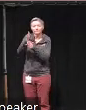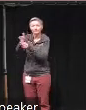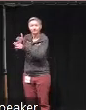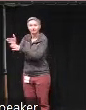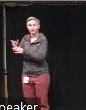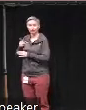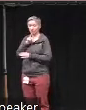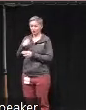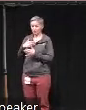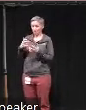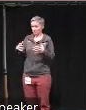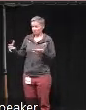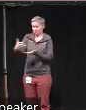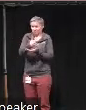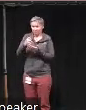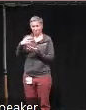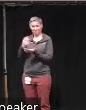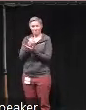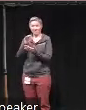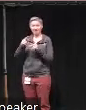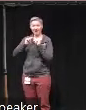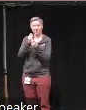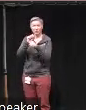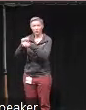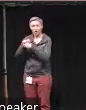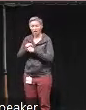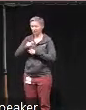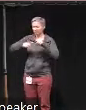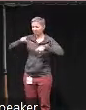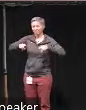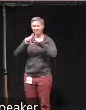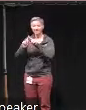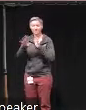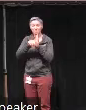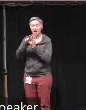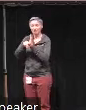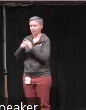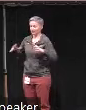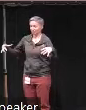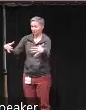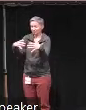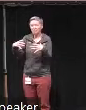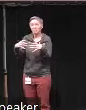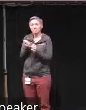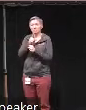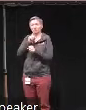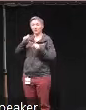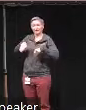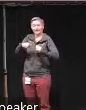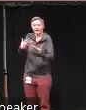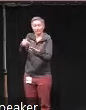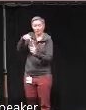our teamwork and diverse background in relation to delivering the kind of care that we want